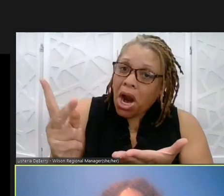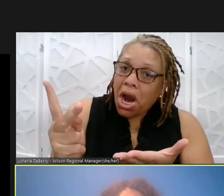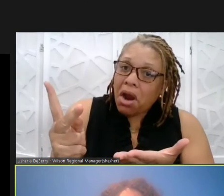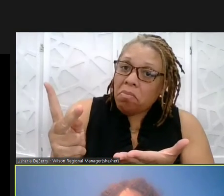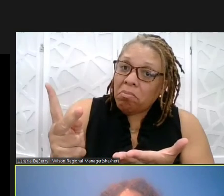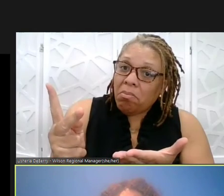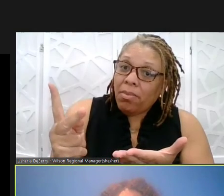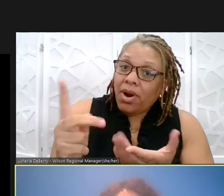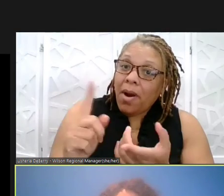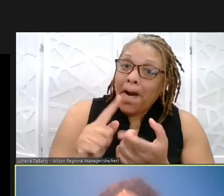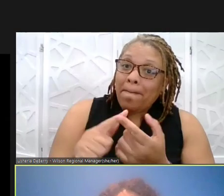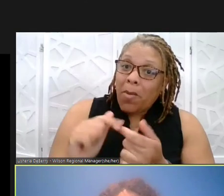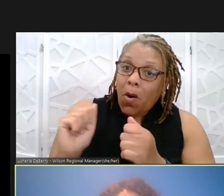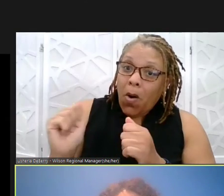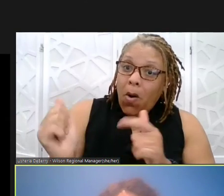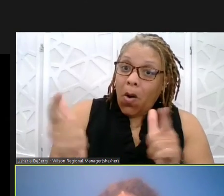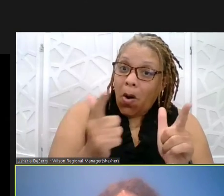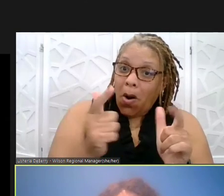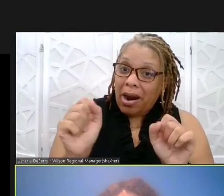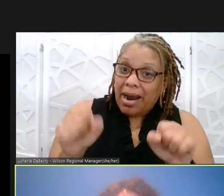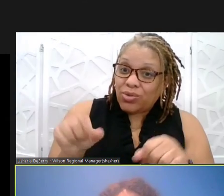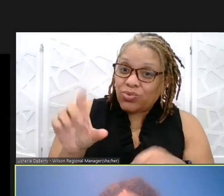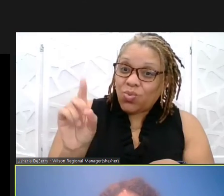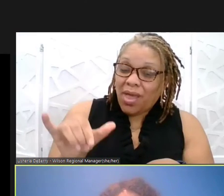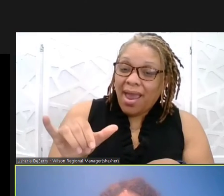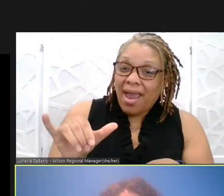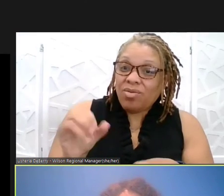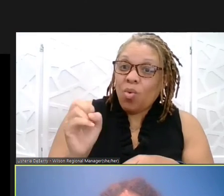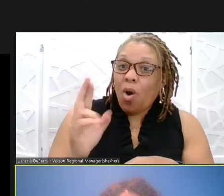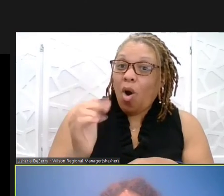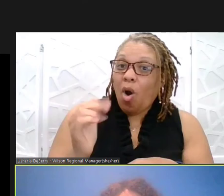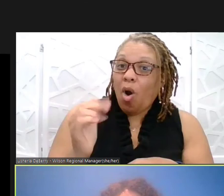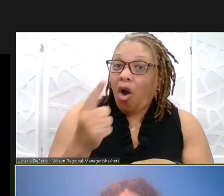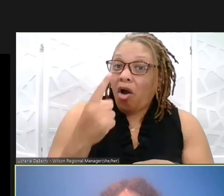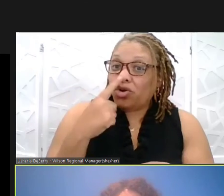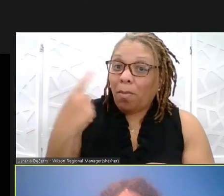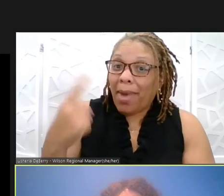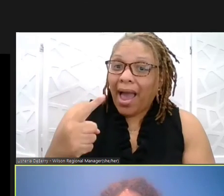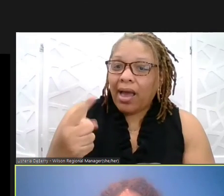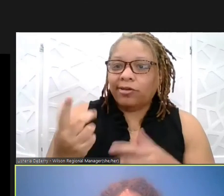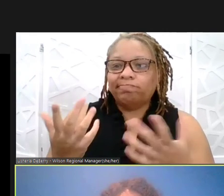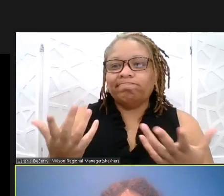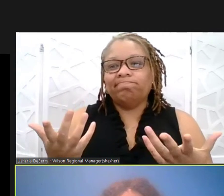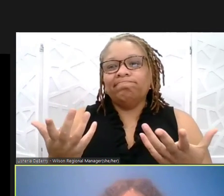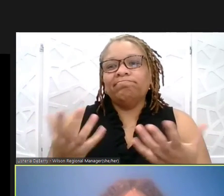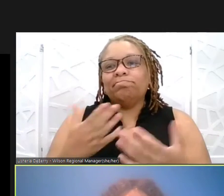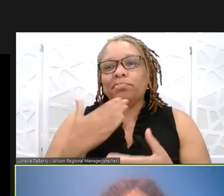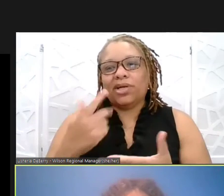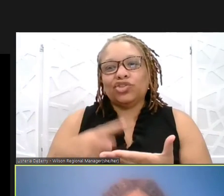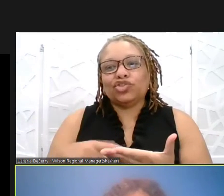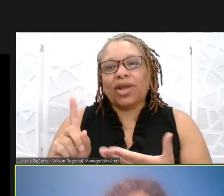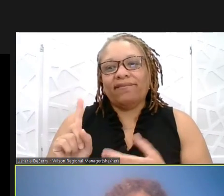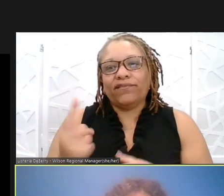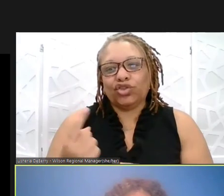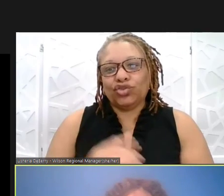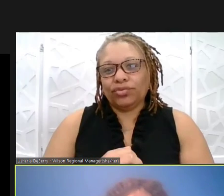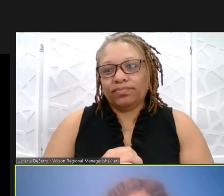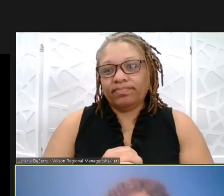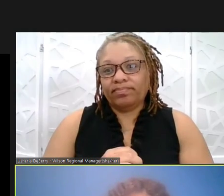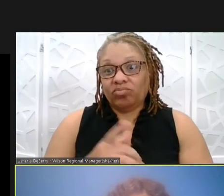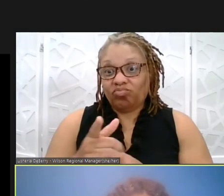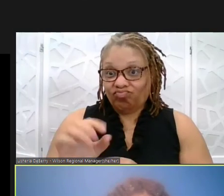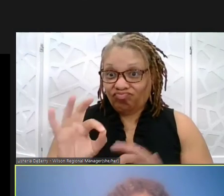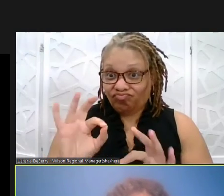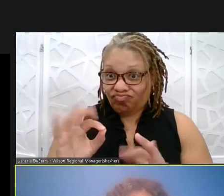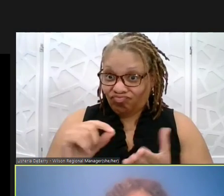If the ASL interpreter is not available, it may be okay to write back and forth. And there are some people that do that, and there's some people who might not mind. But